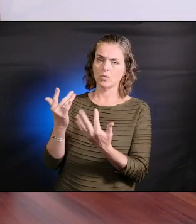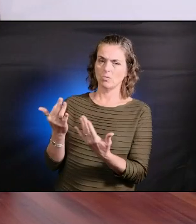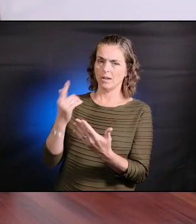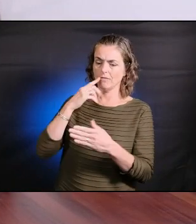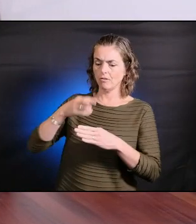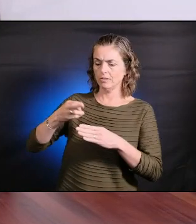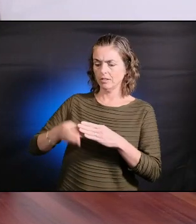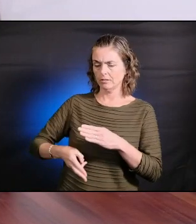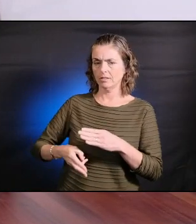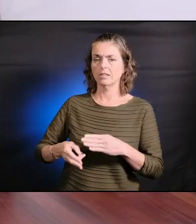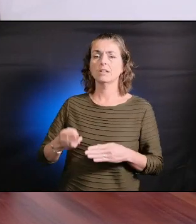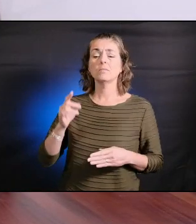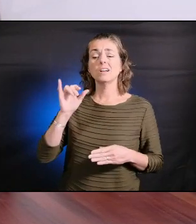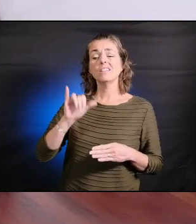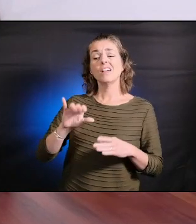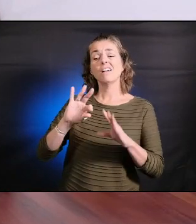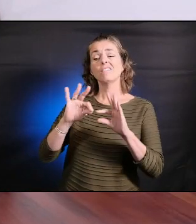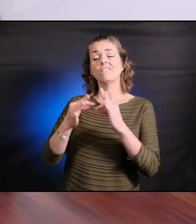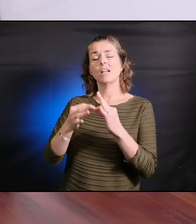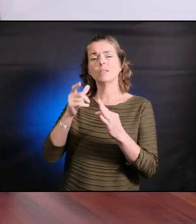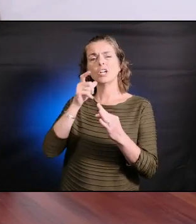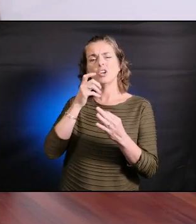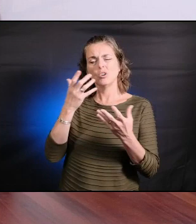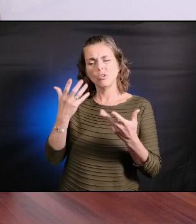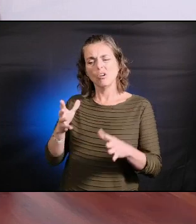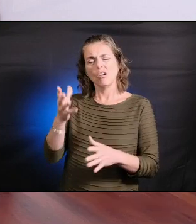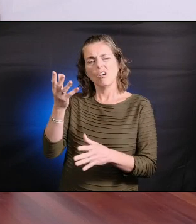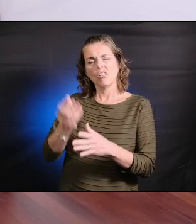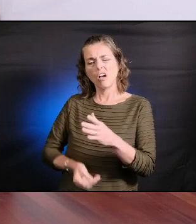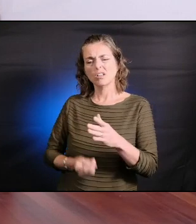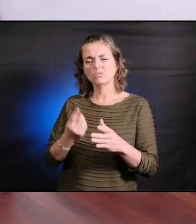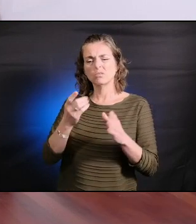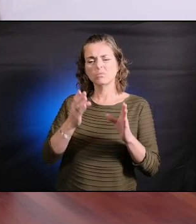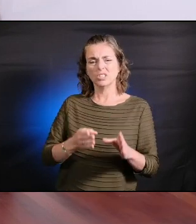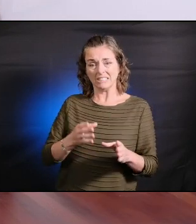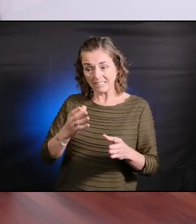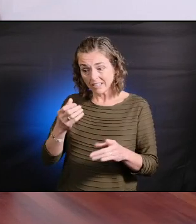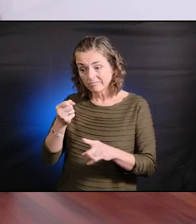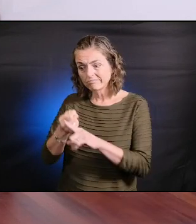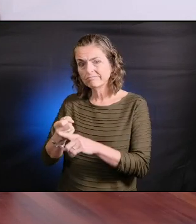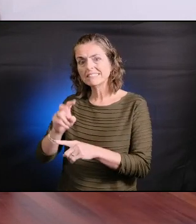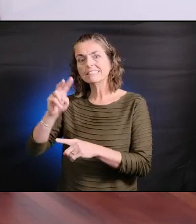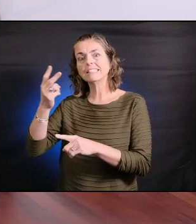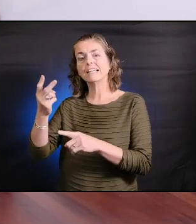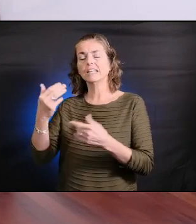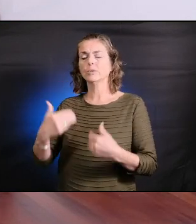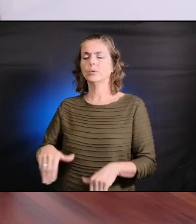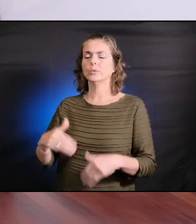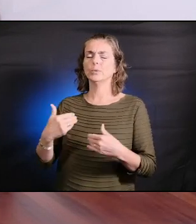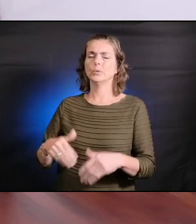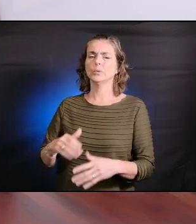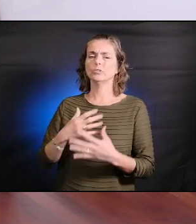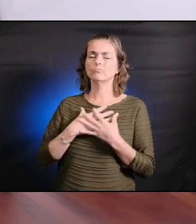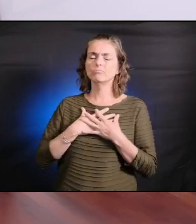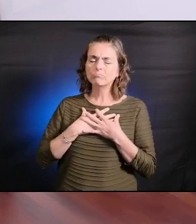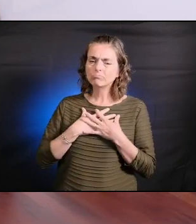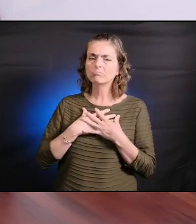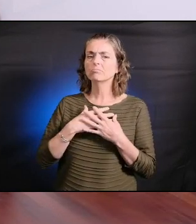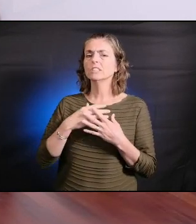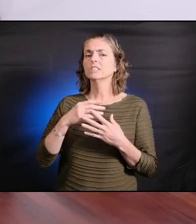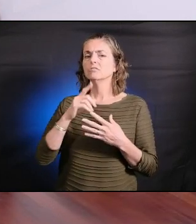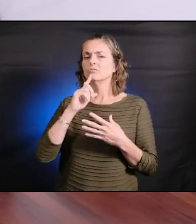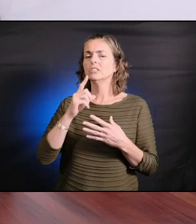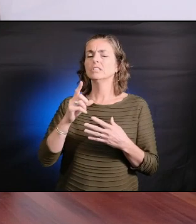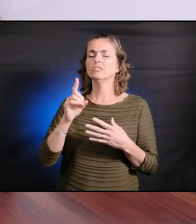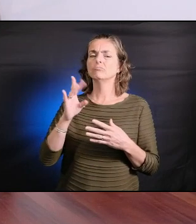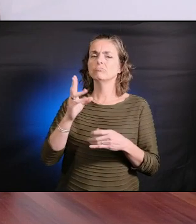Particularly tragic for that family who has experienced so much of this deadly virus within their family circle.